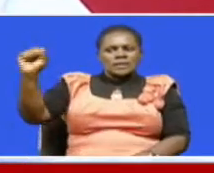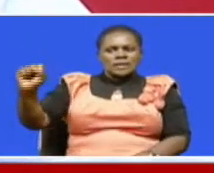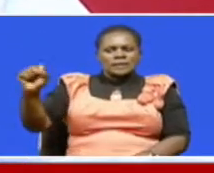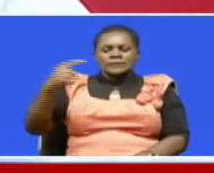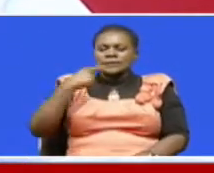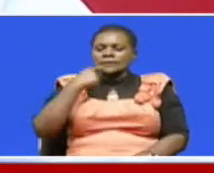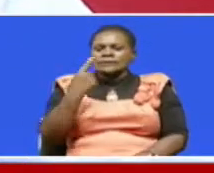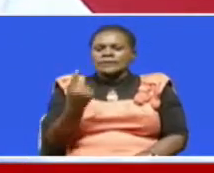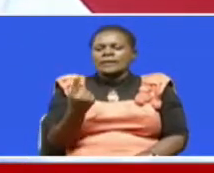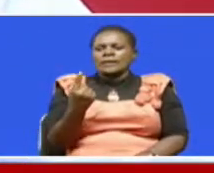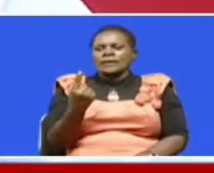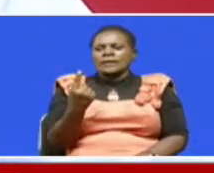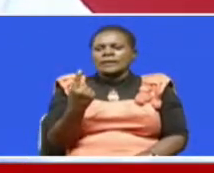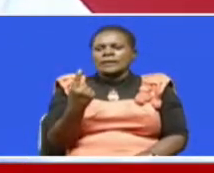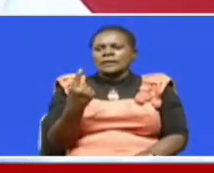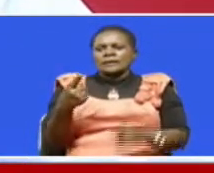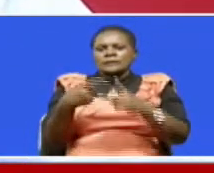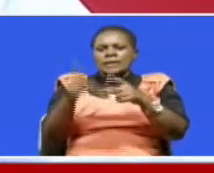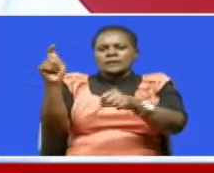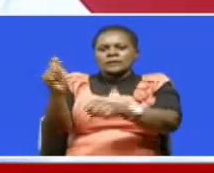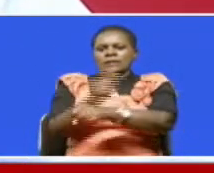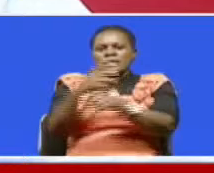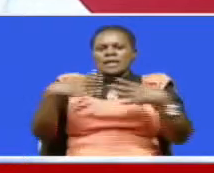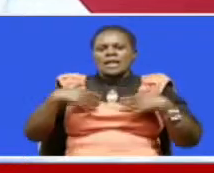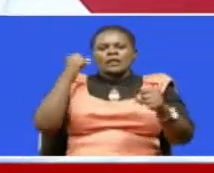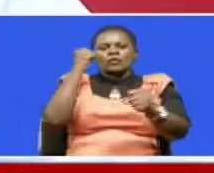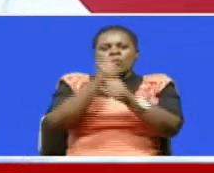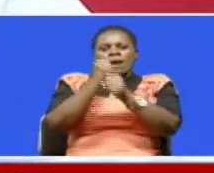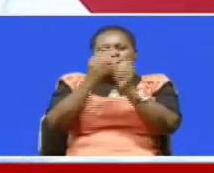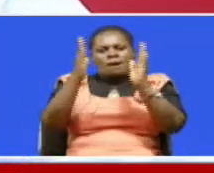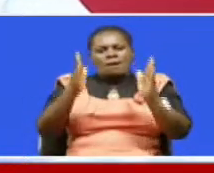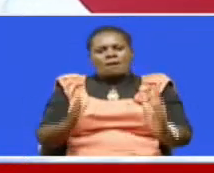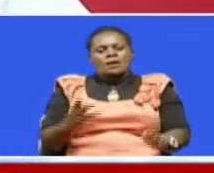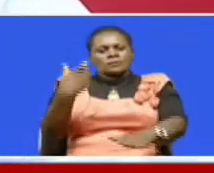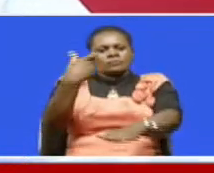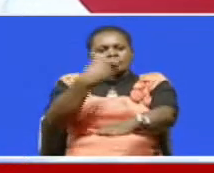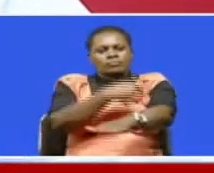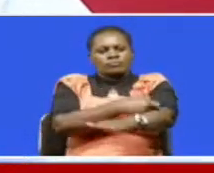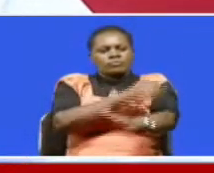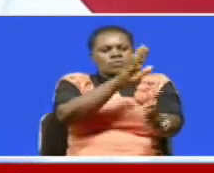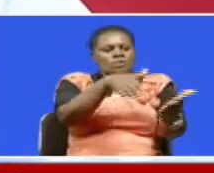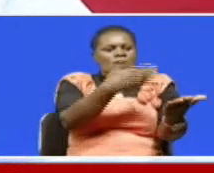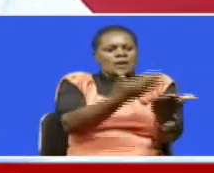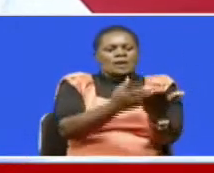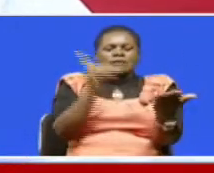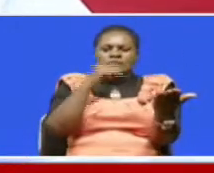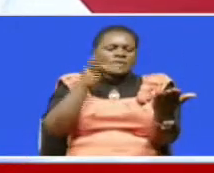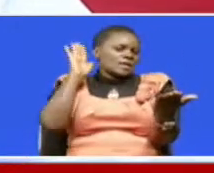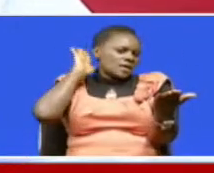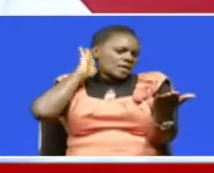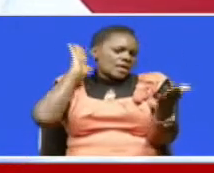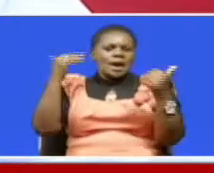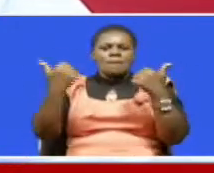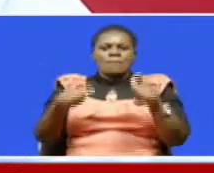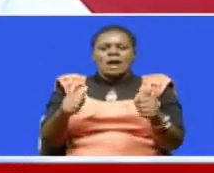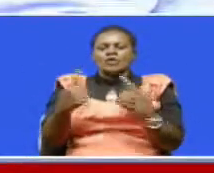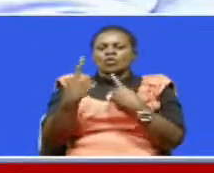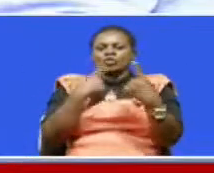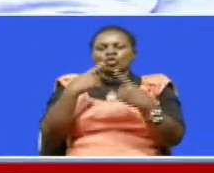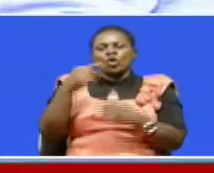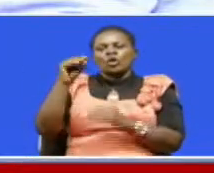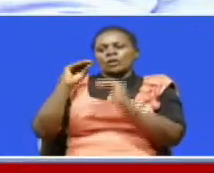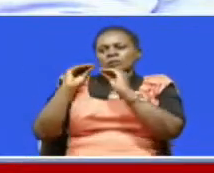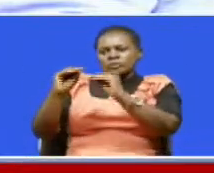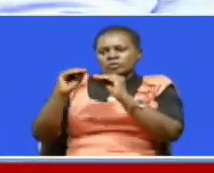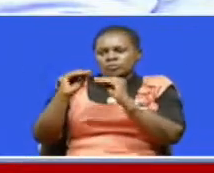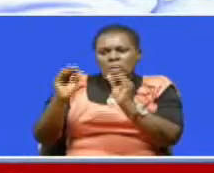talking about them starting to train the healthcare workers now, and the vaccine is already here. I didn't hear them talking about